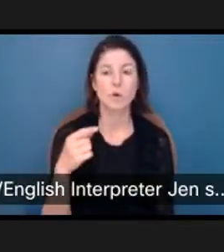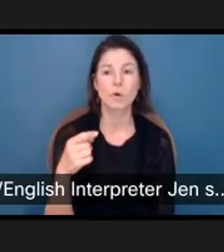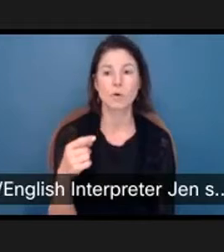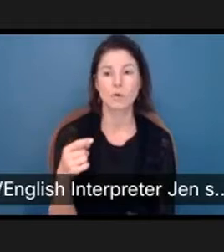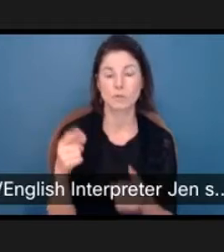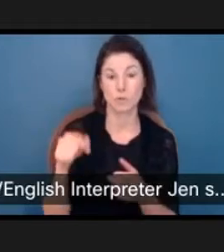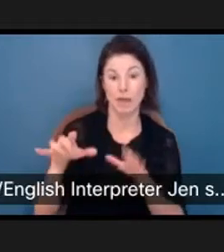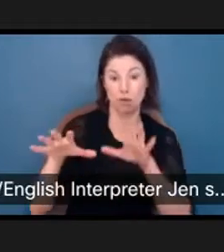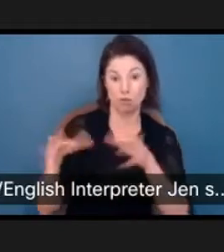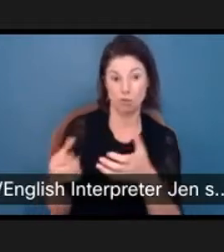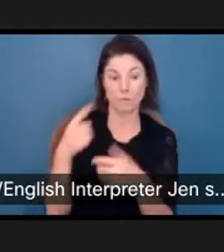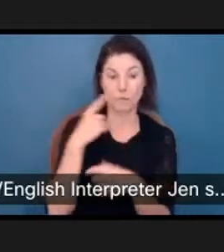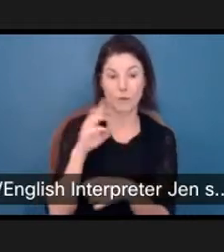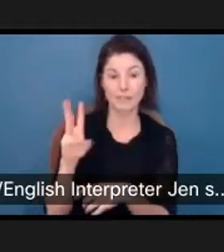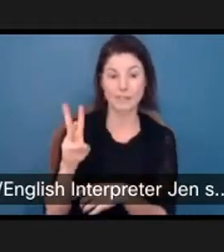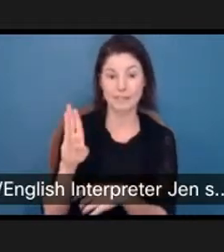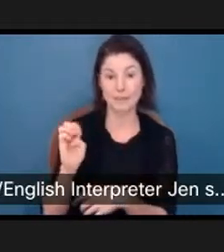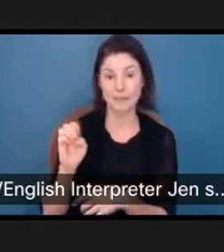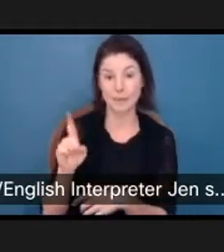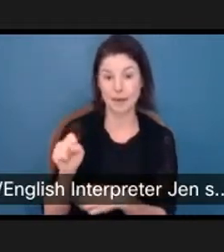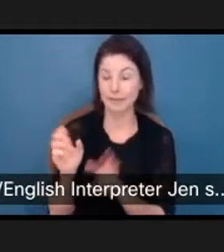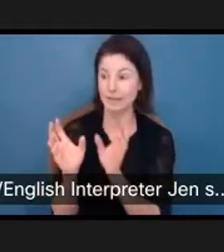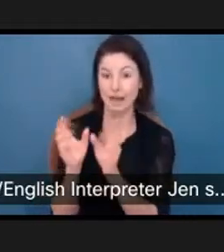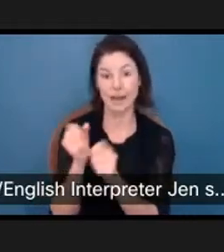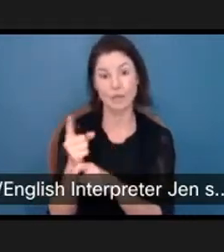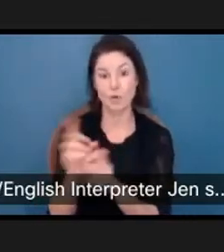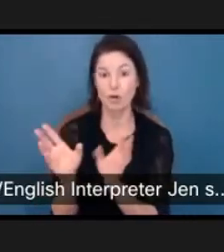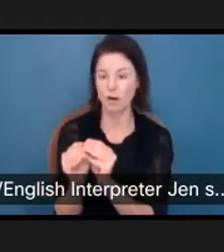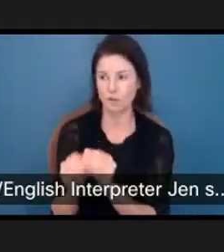in for the 6Beds annual conference and wish that folks have a great rest of their conference.